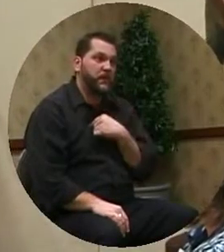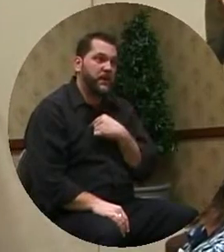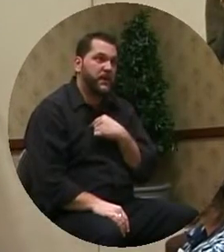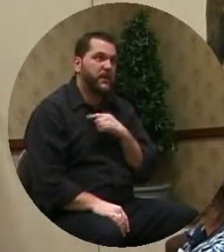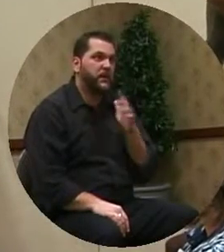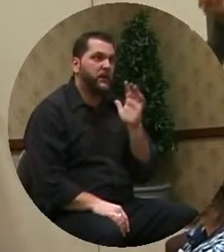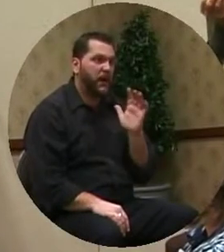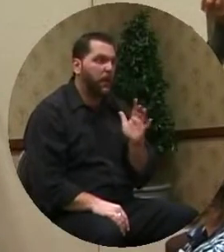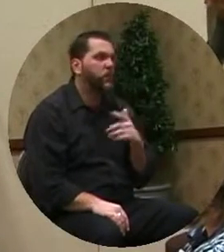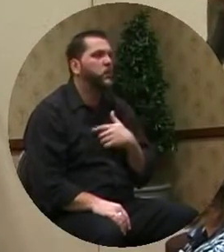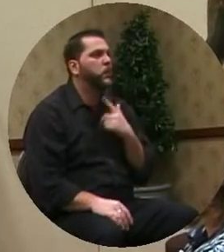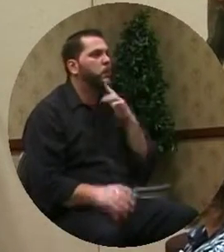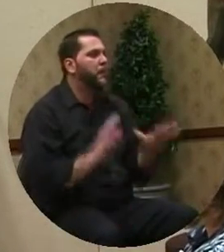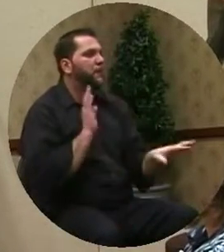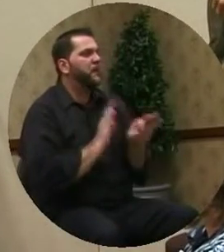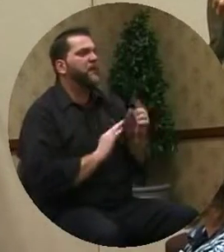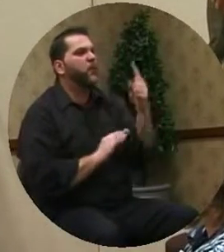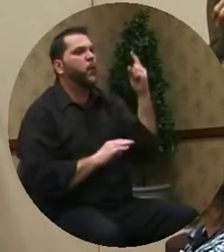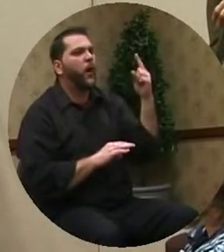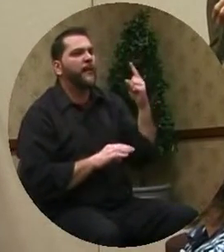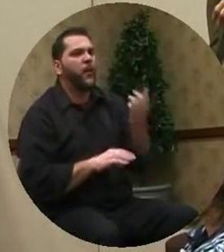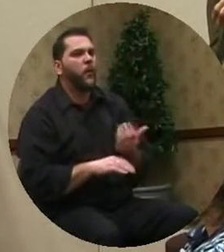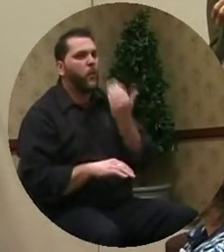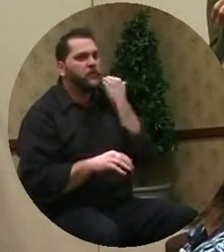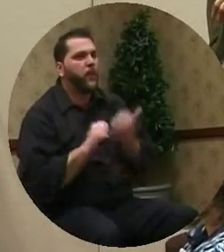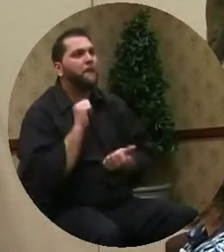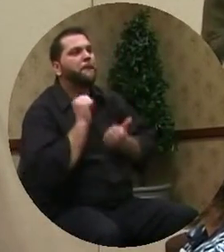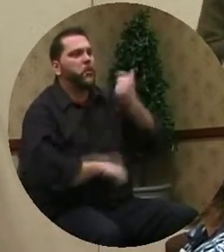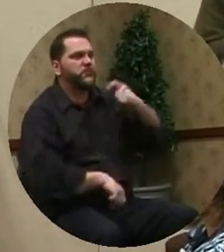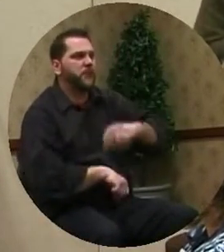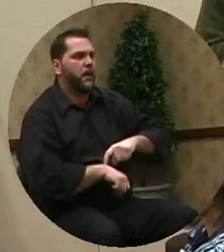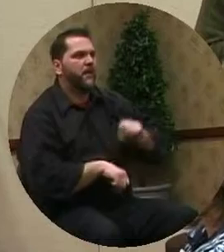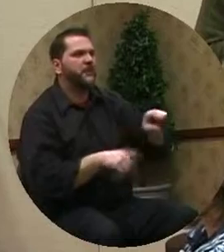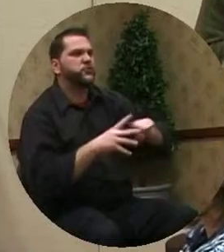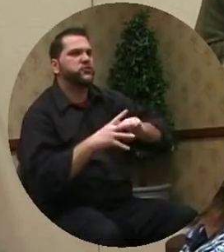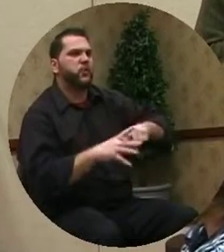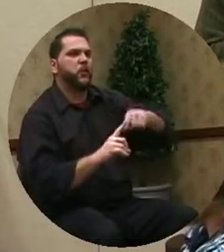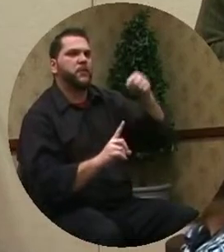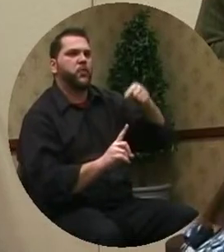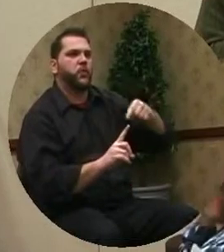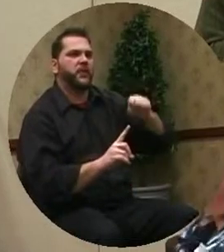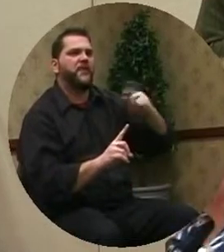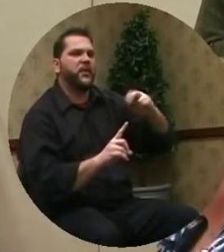that causes you the most time as a starting point. Yep. And you can